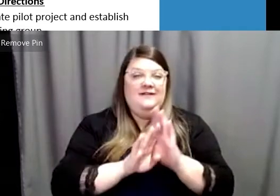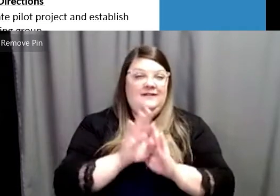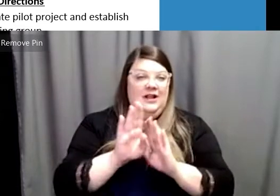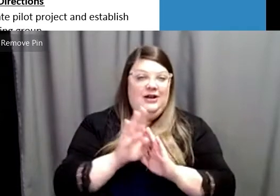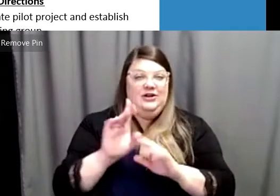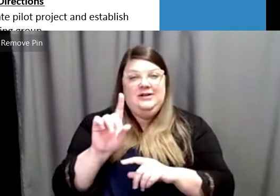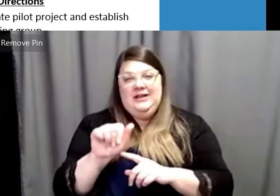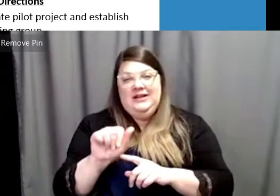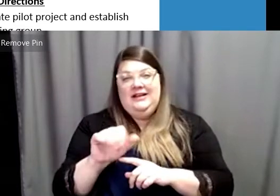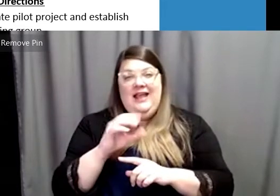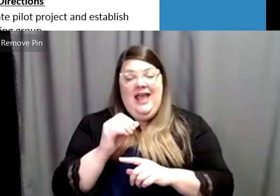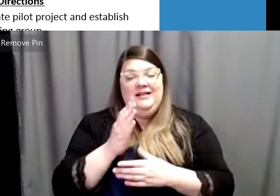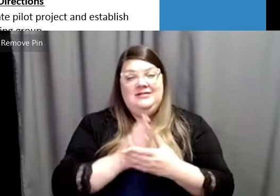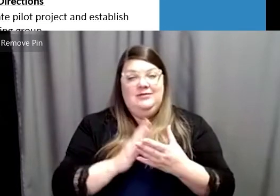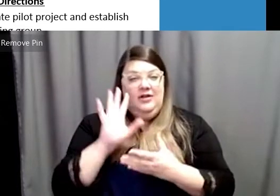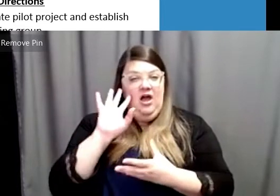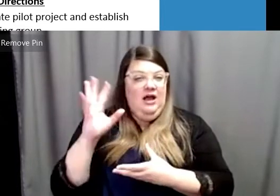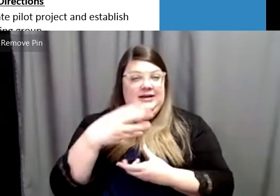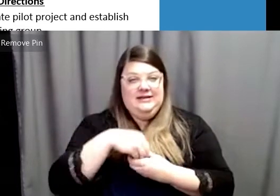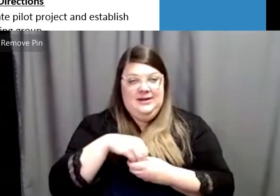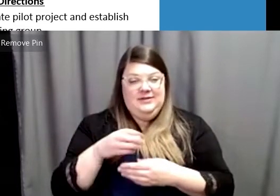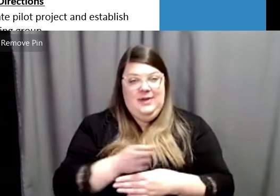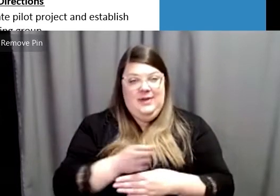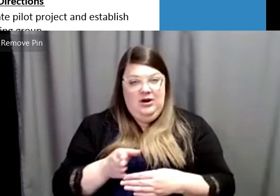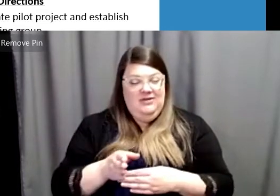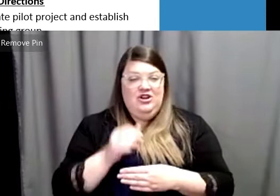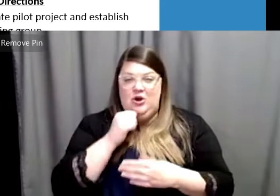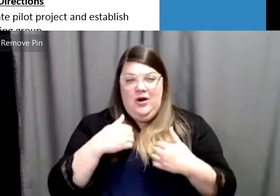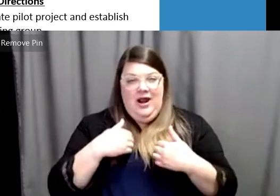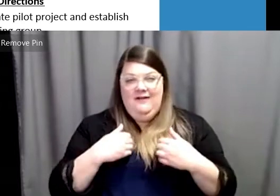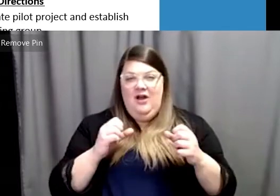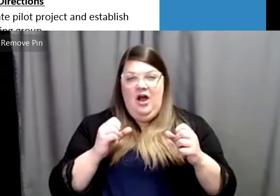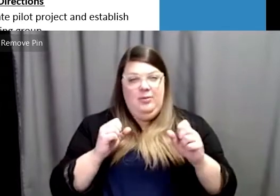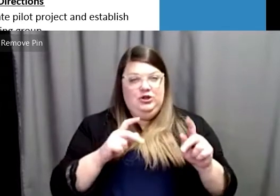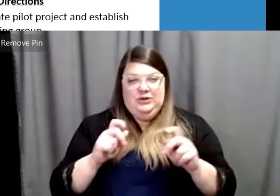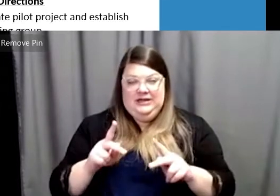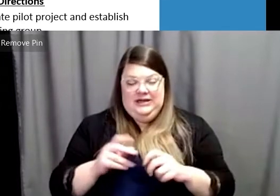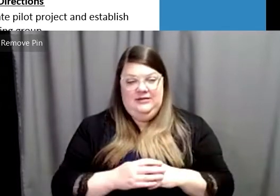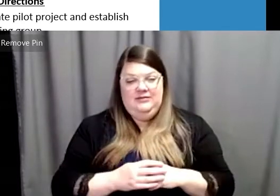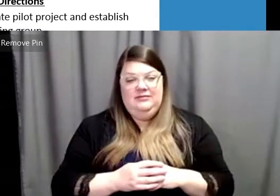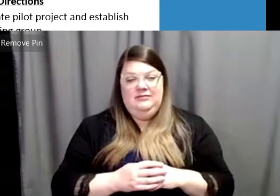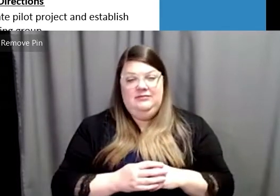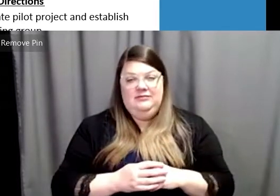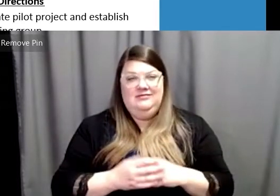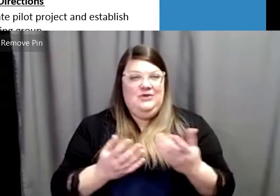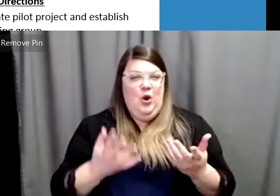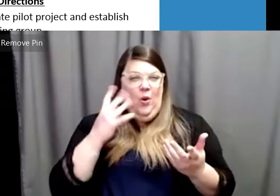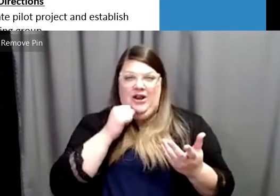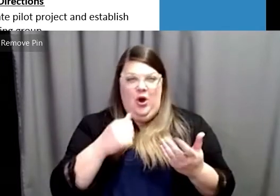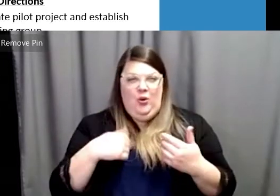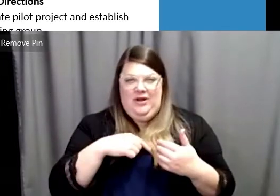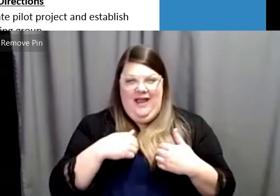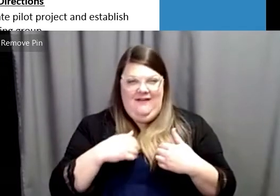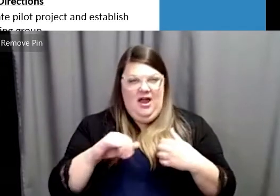and those on the autism spectrum don't have that opportunity. Why don't we have that